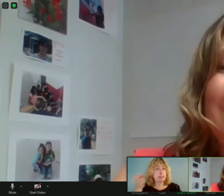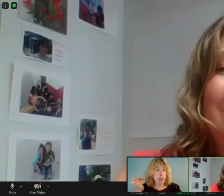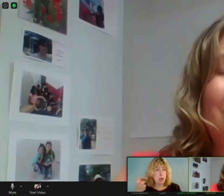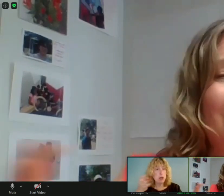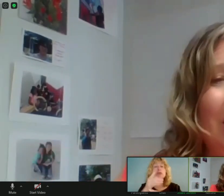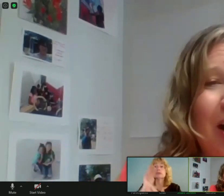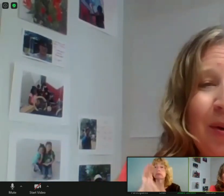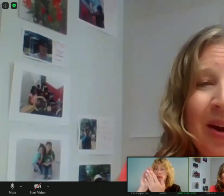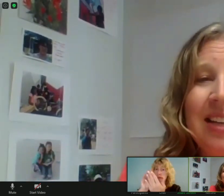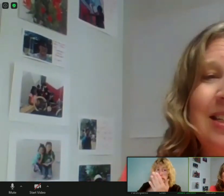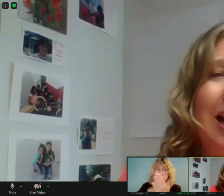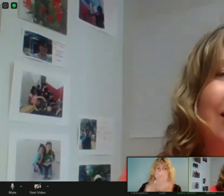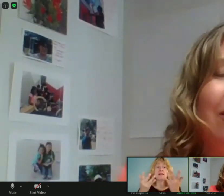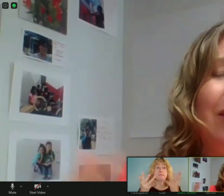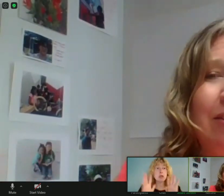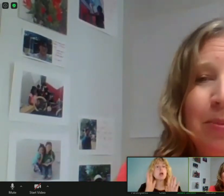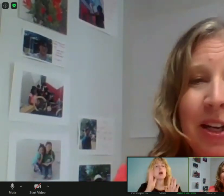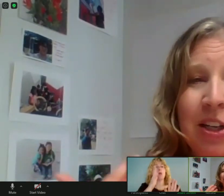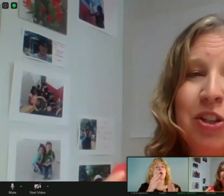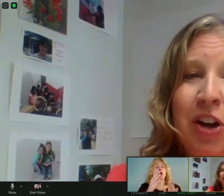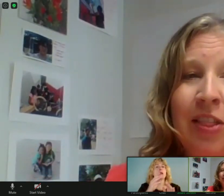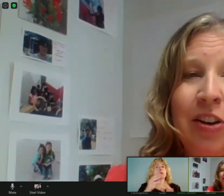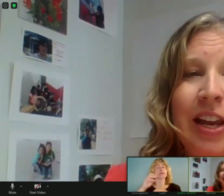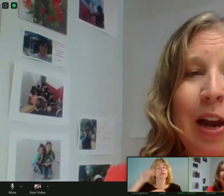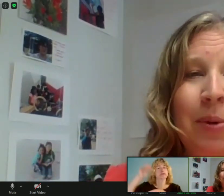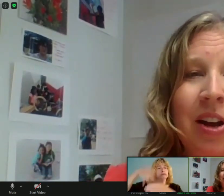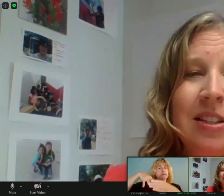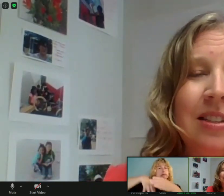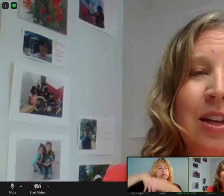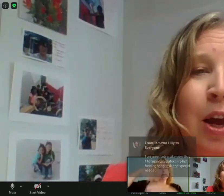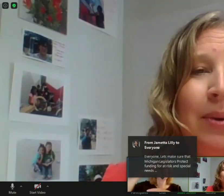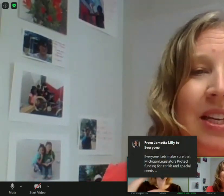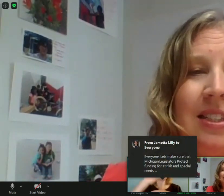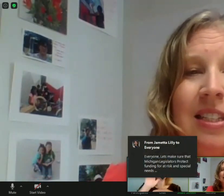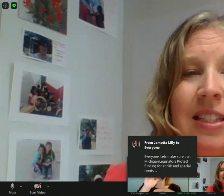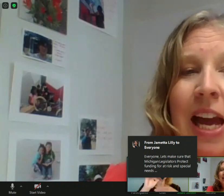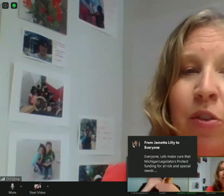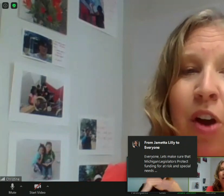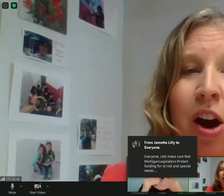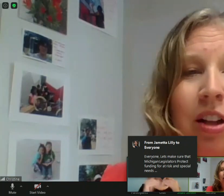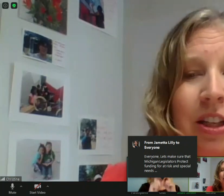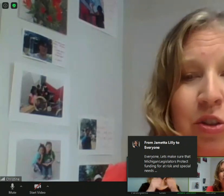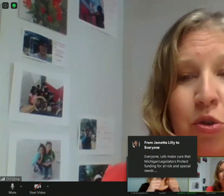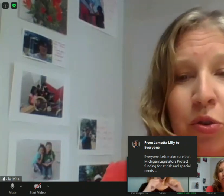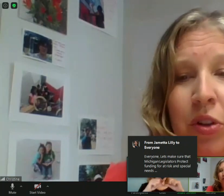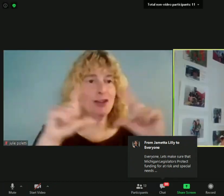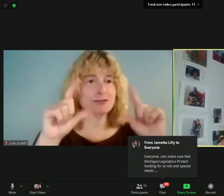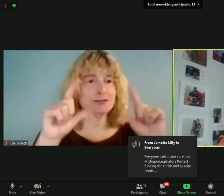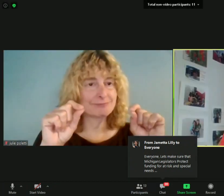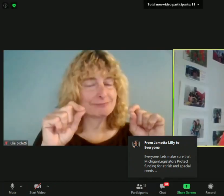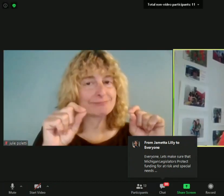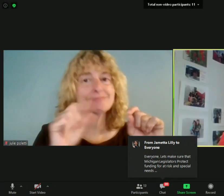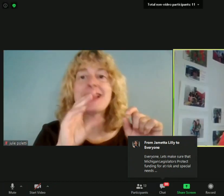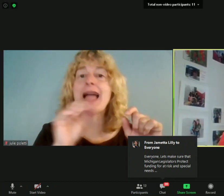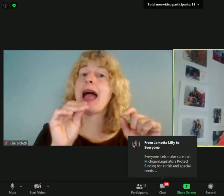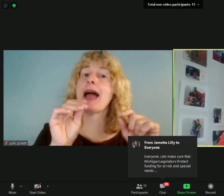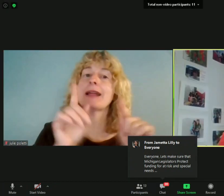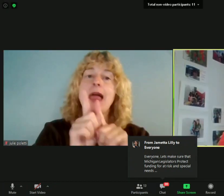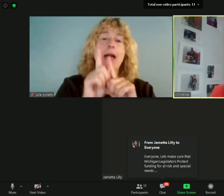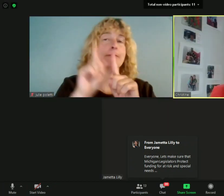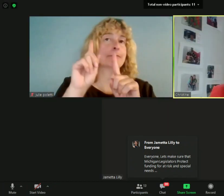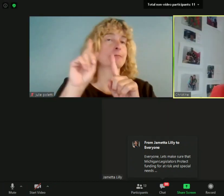And like always, I'd love everybody to turn on their cameras because this town hall is truly a group